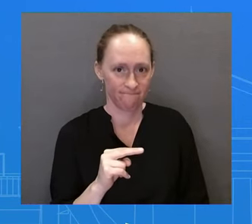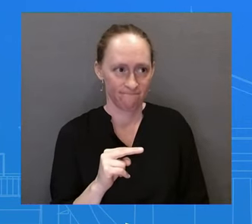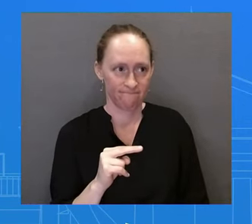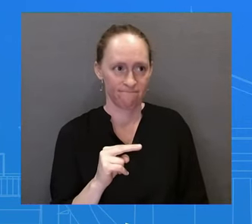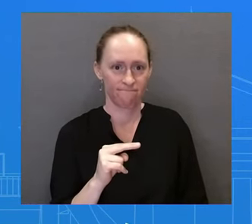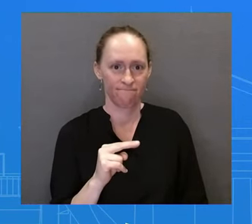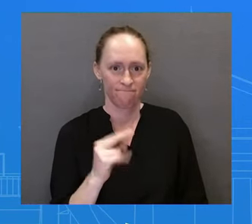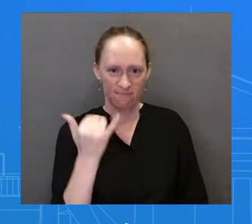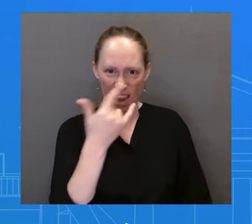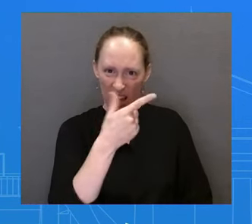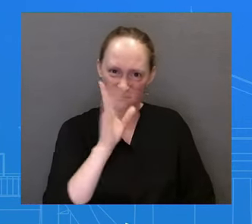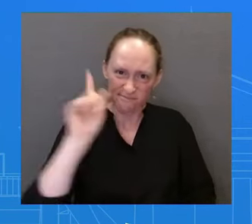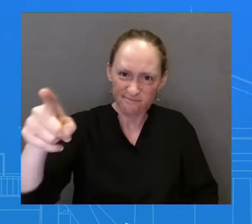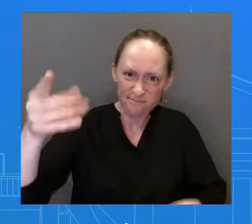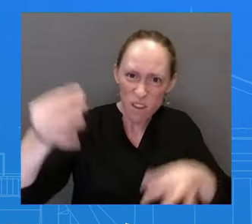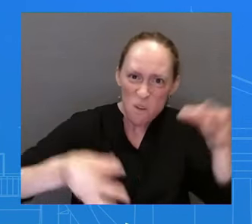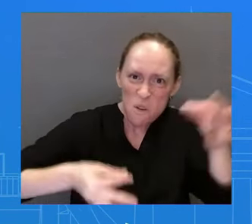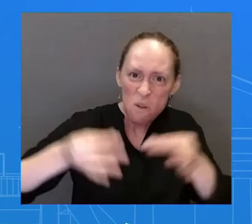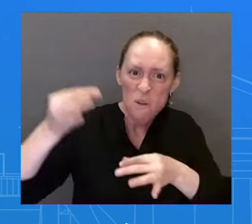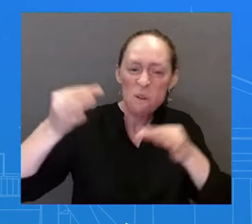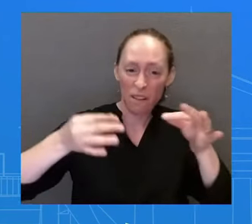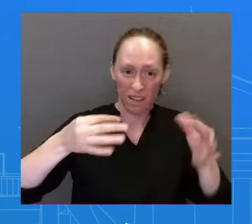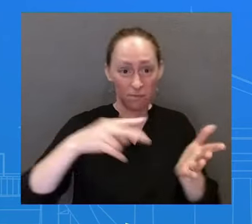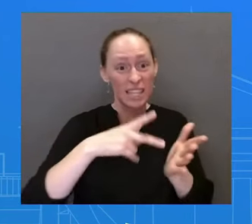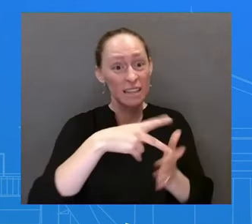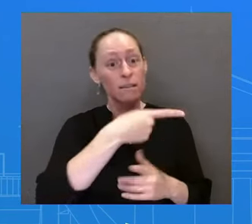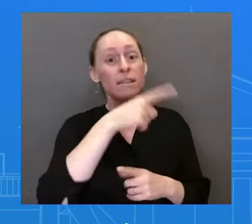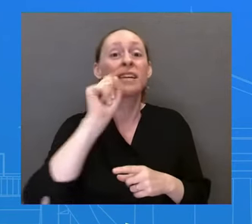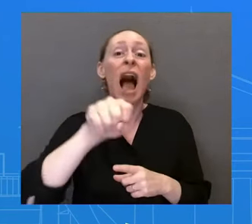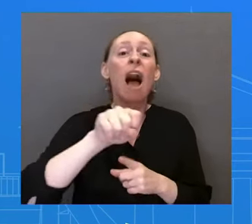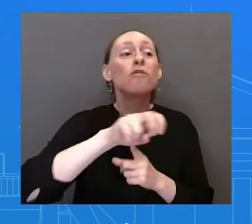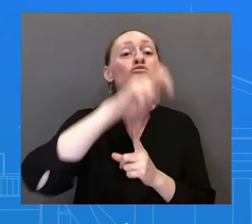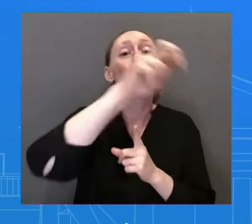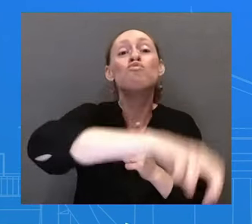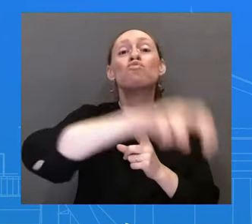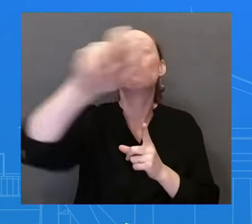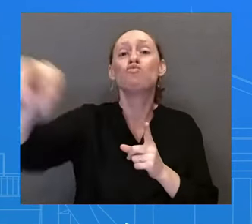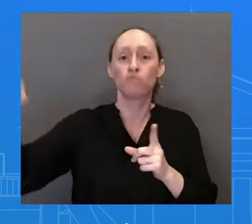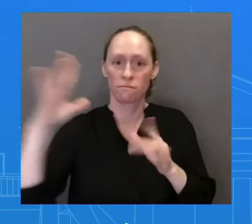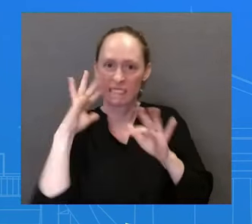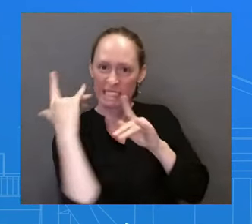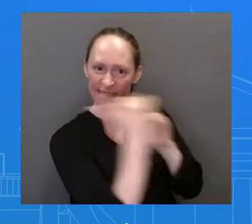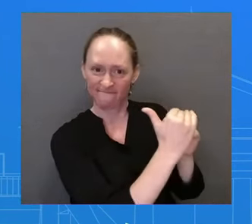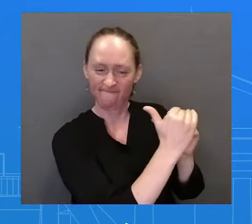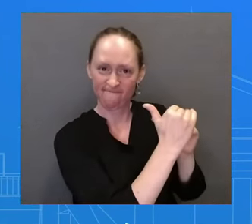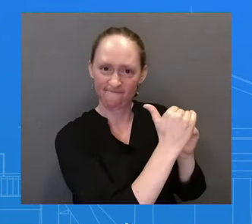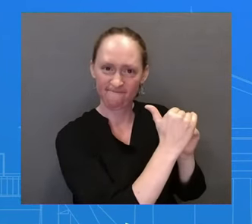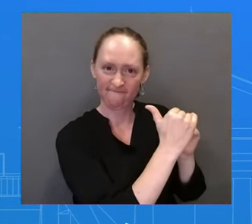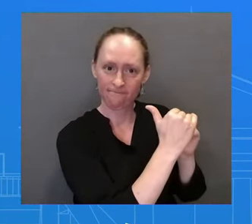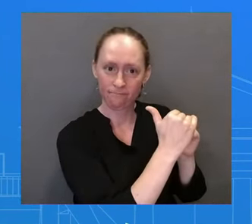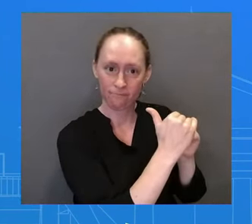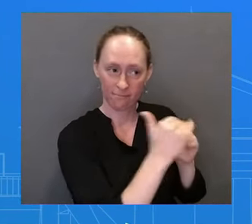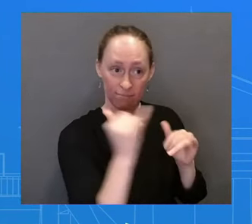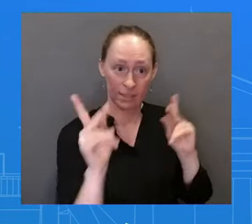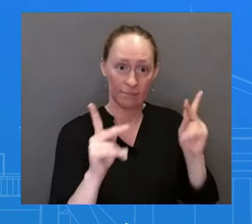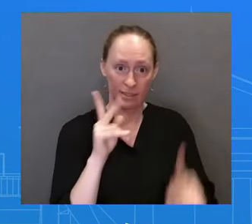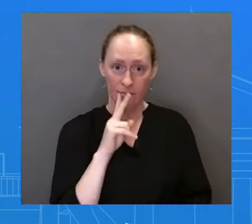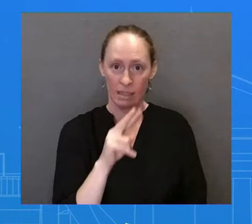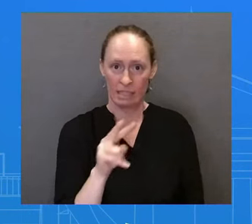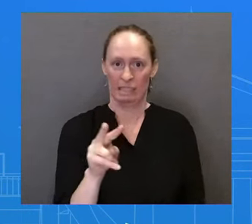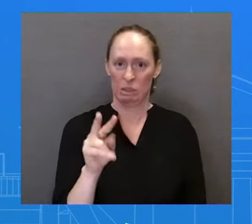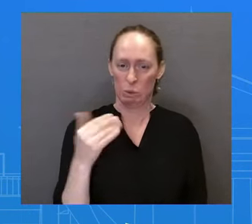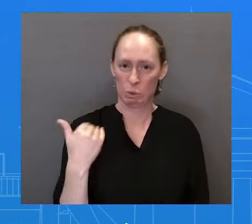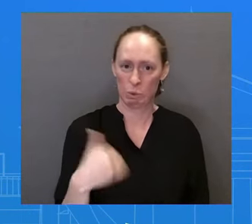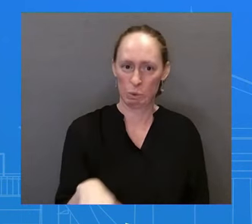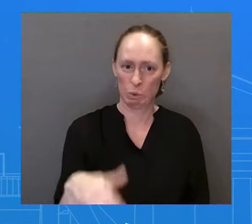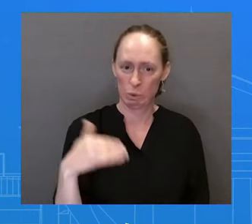on, provide for the American people some reassurance that he is less of a threat than he was when the